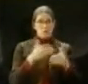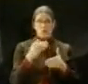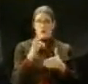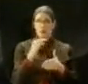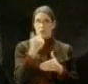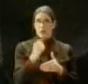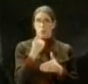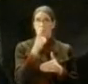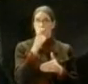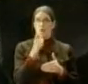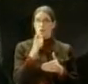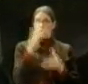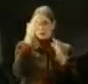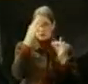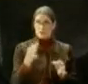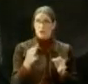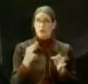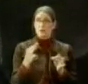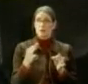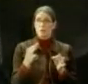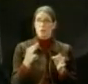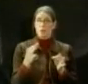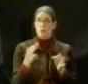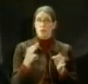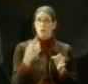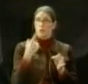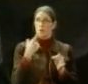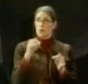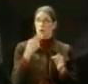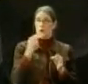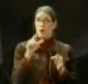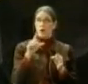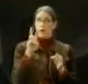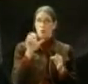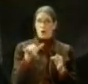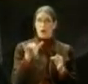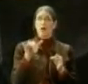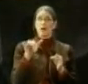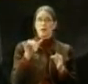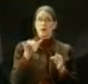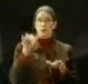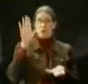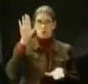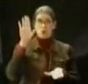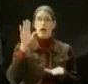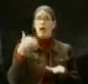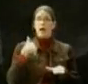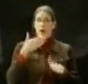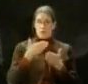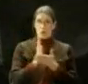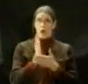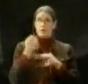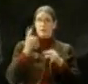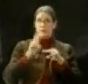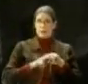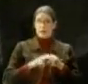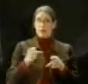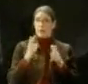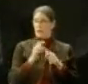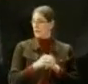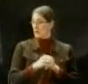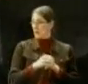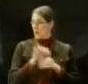that chose to go out in the hallway out there and get sworn in would have the right to come in and take this seat immediately? That is